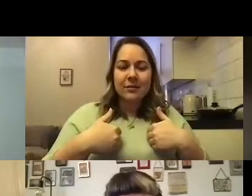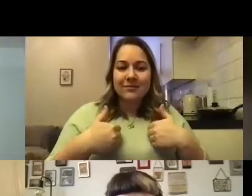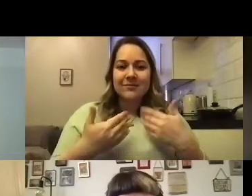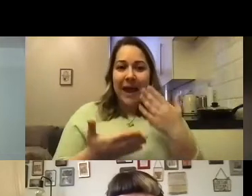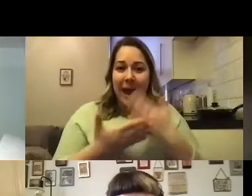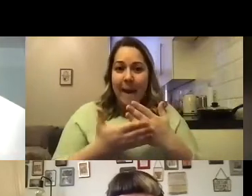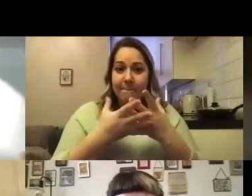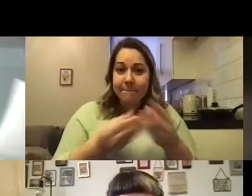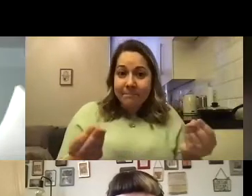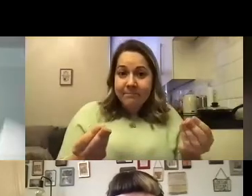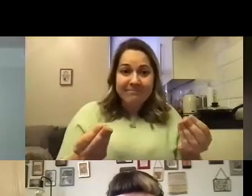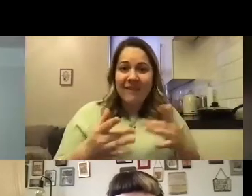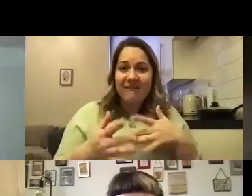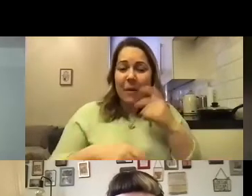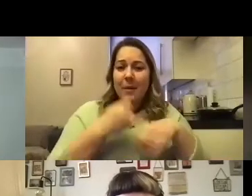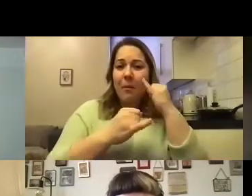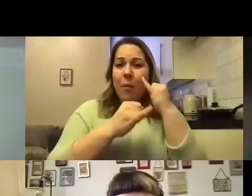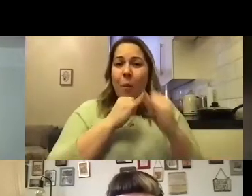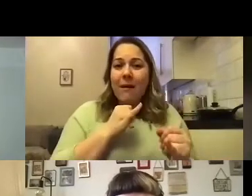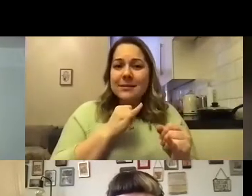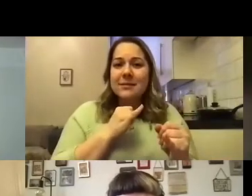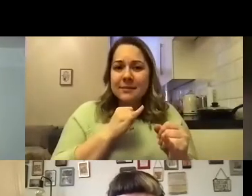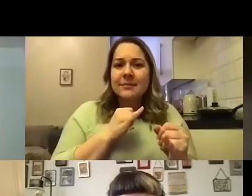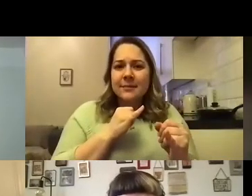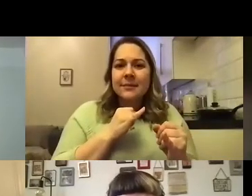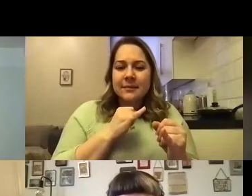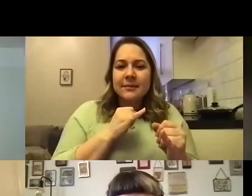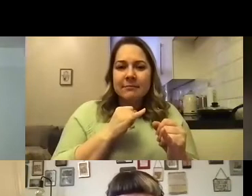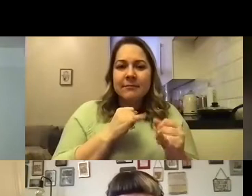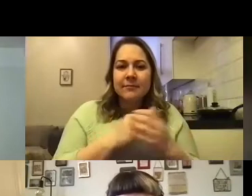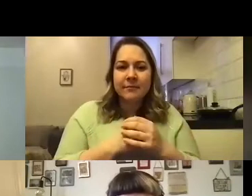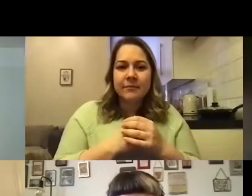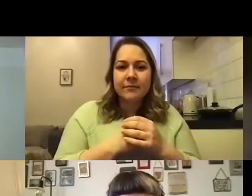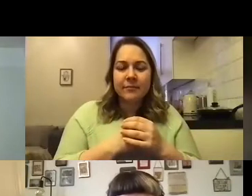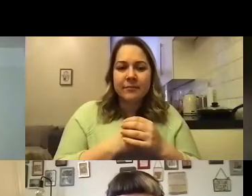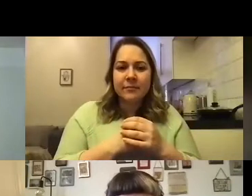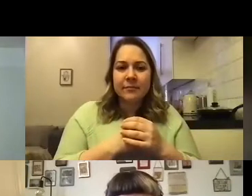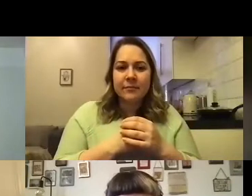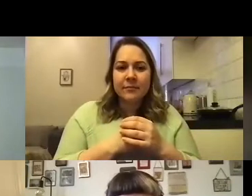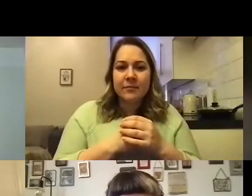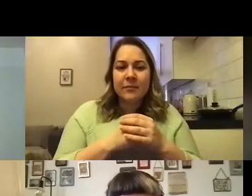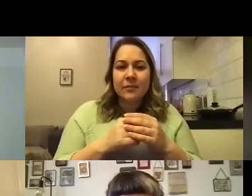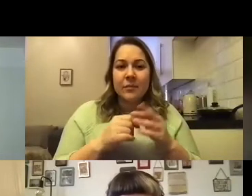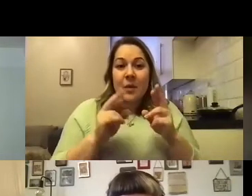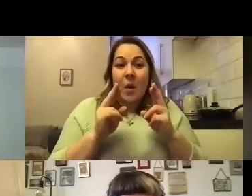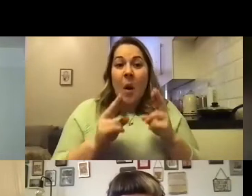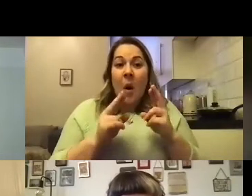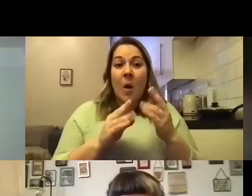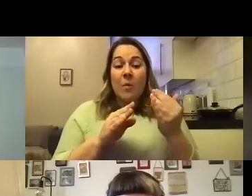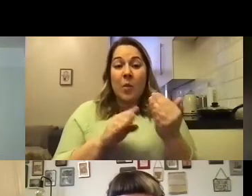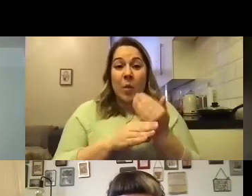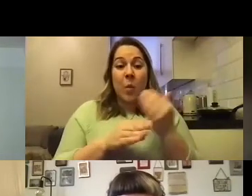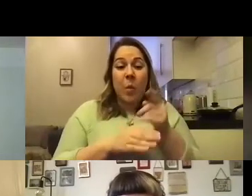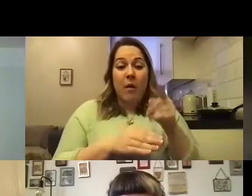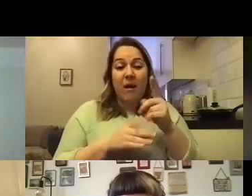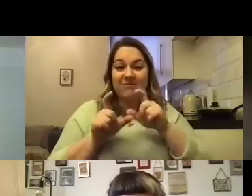actually probably got worse, and that gap has widened. So it's I really hope that this work does have the legacy that